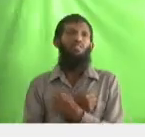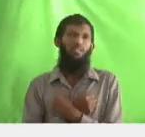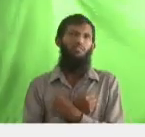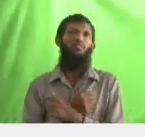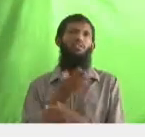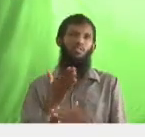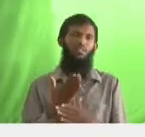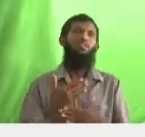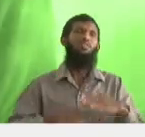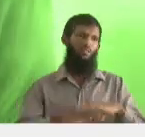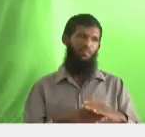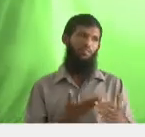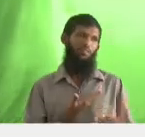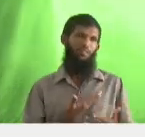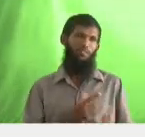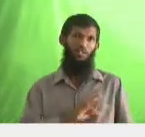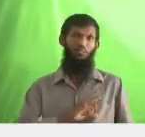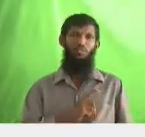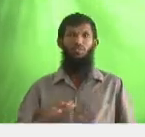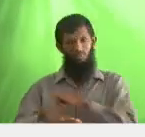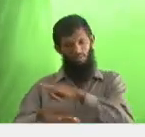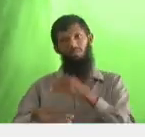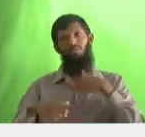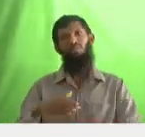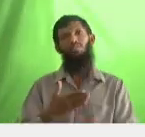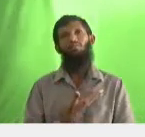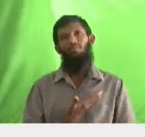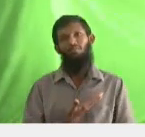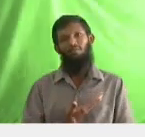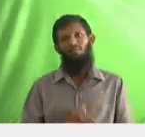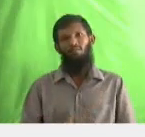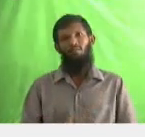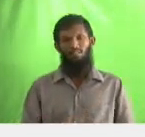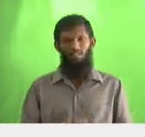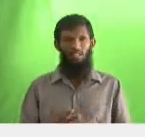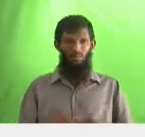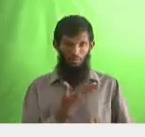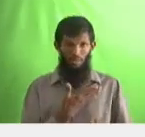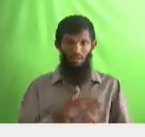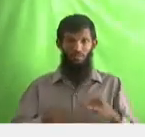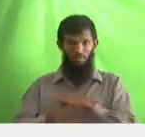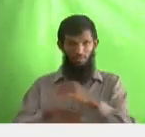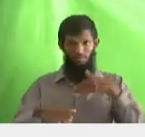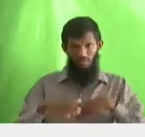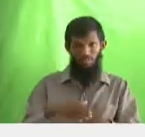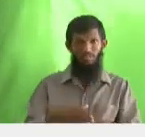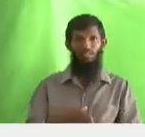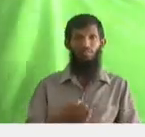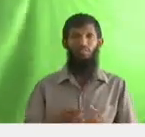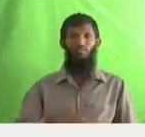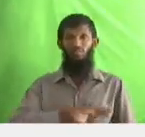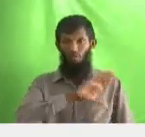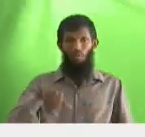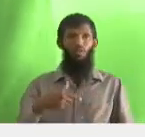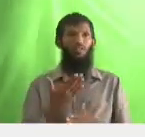Ultimately, if we would like to earn paradise, one of the ways of earning paradise is to ensure that everything we have